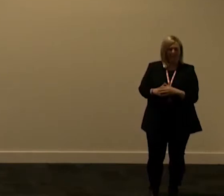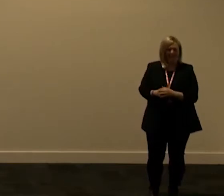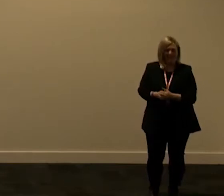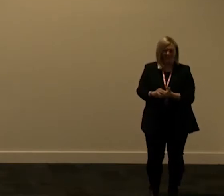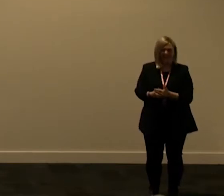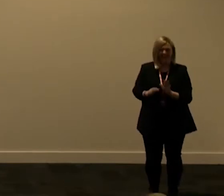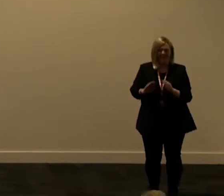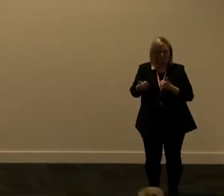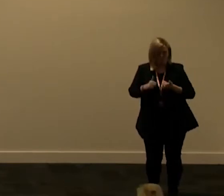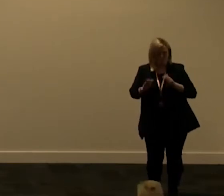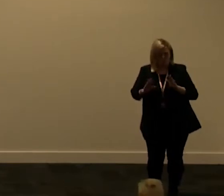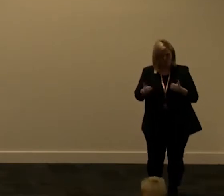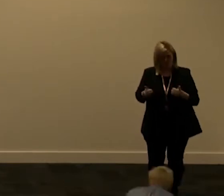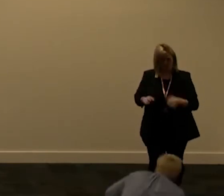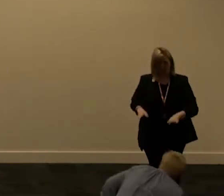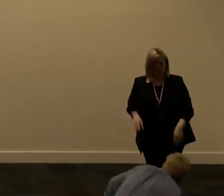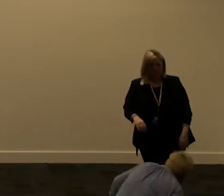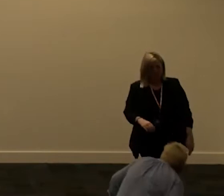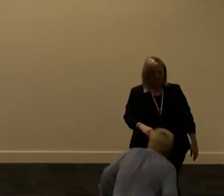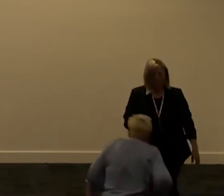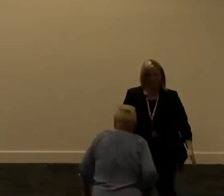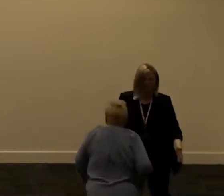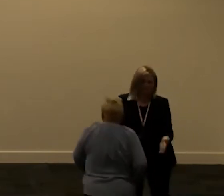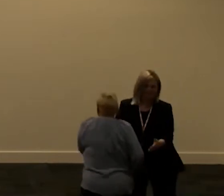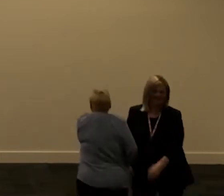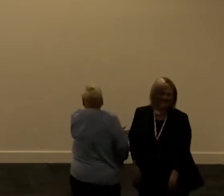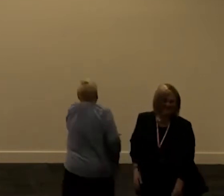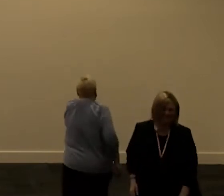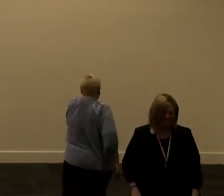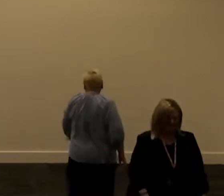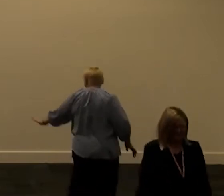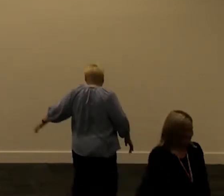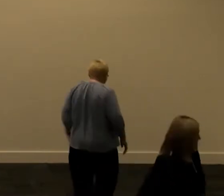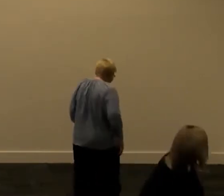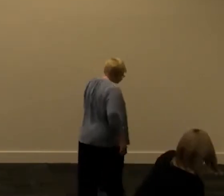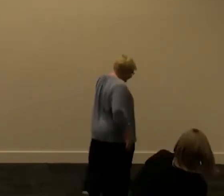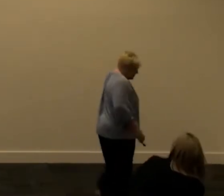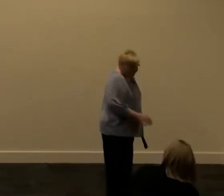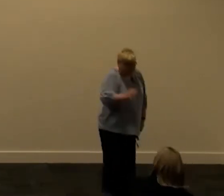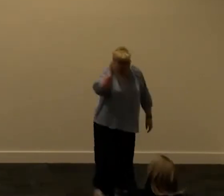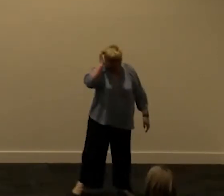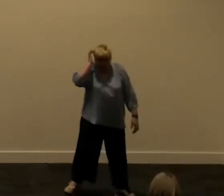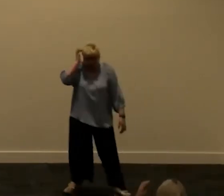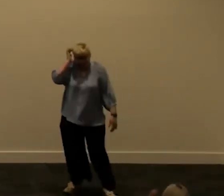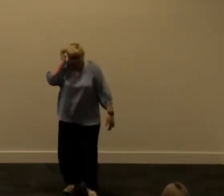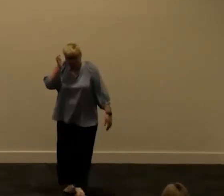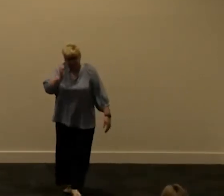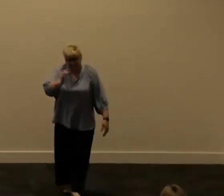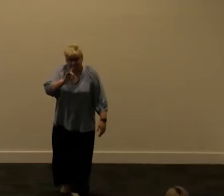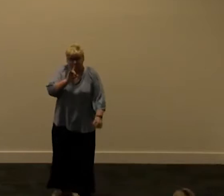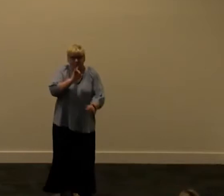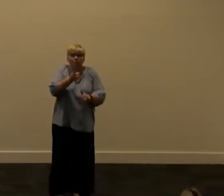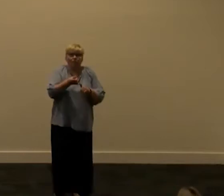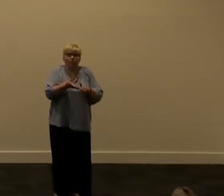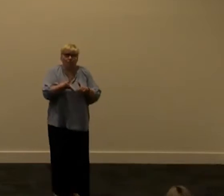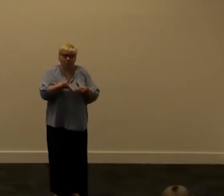easier. So the first one is automate. Now, we can, it's all right. And the first thing is we